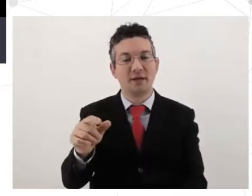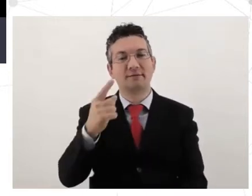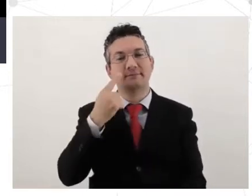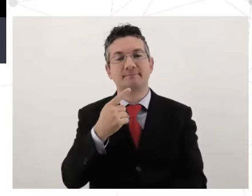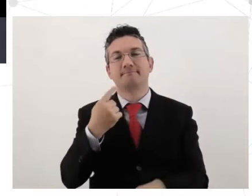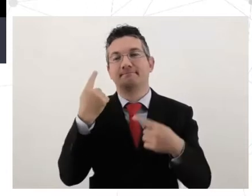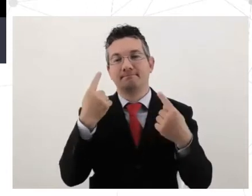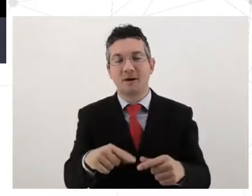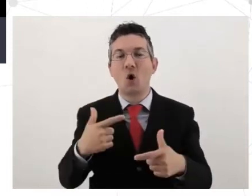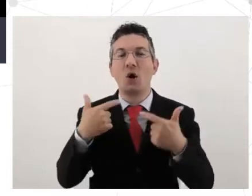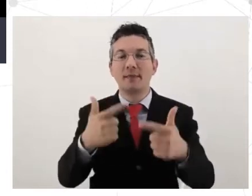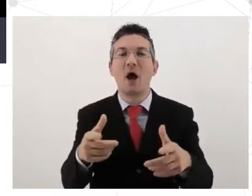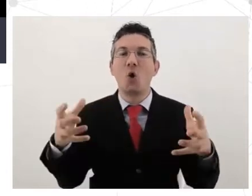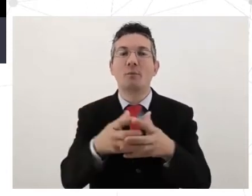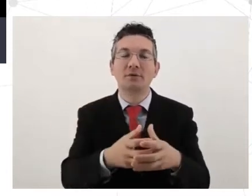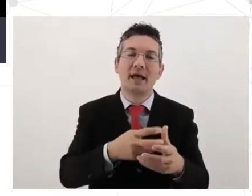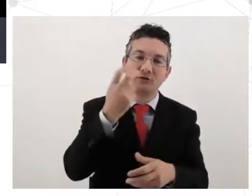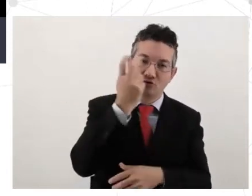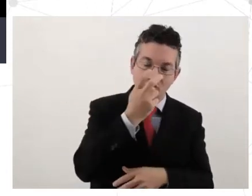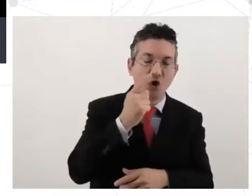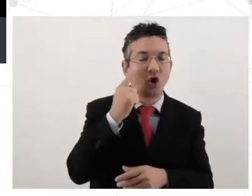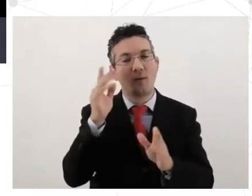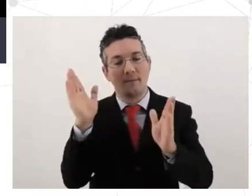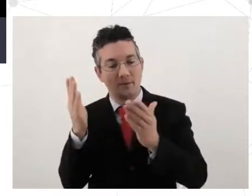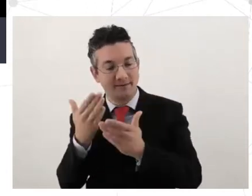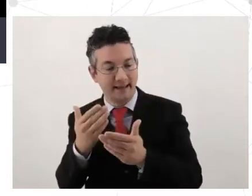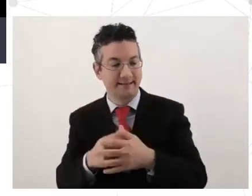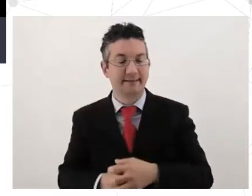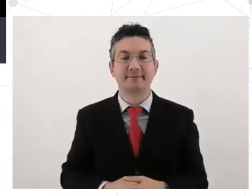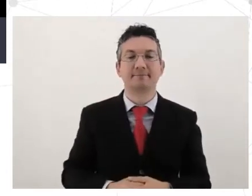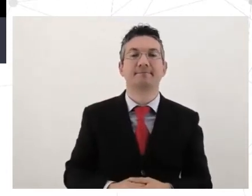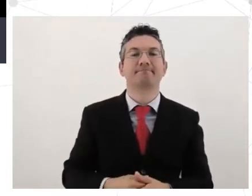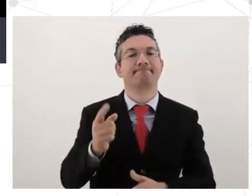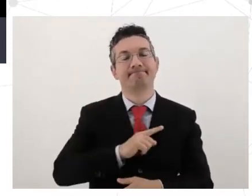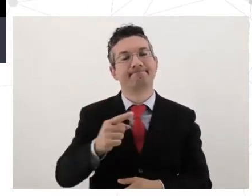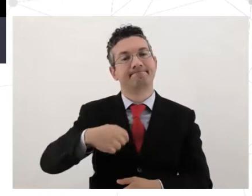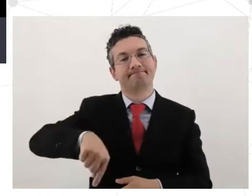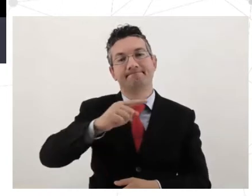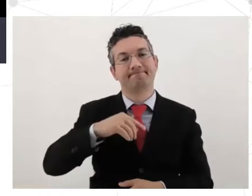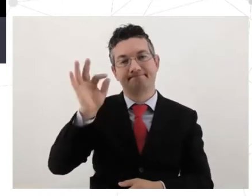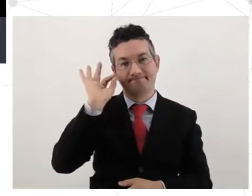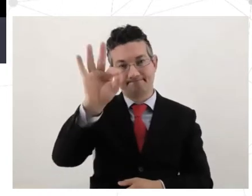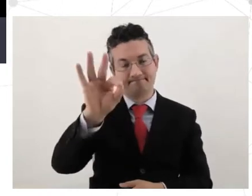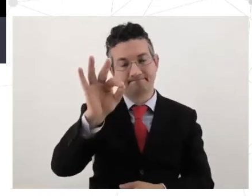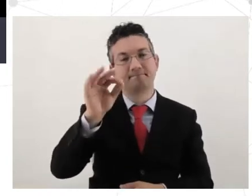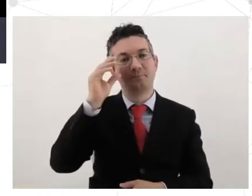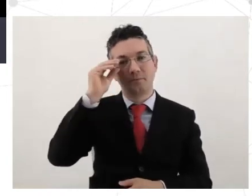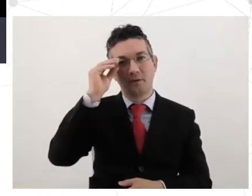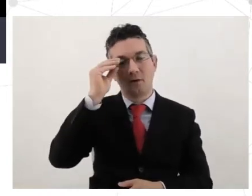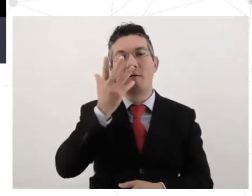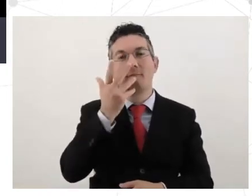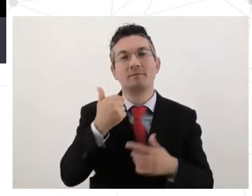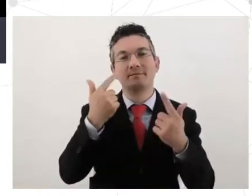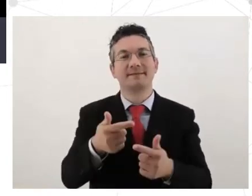Myself from Canada, Chantal Smith working out of Ireland, Marie Trudel from San Francisco, and Michael Evans in